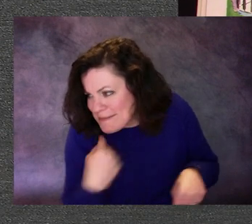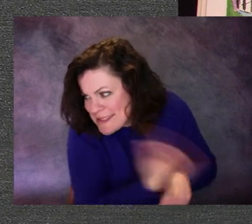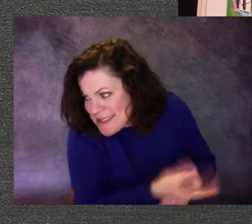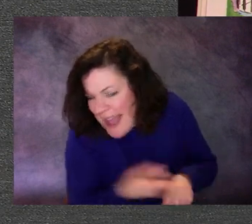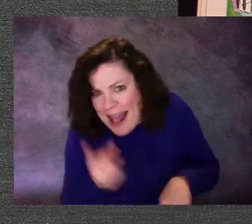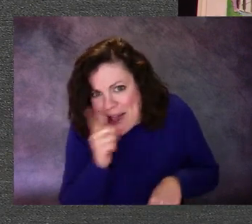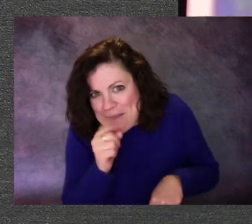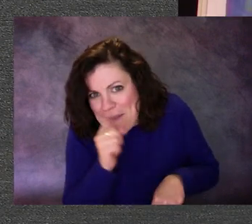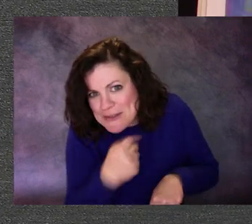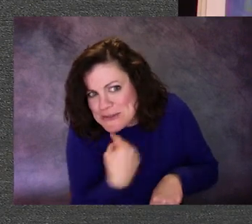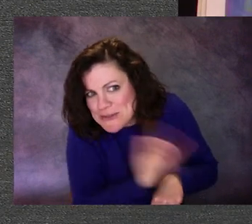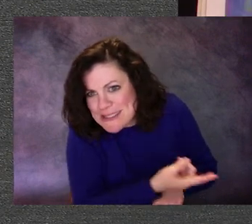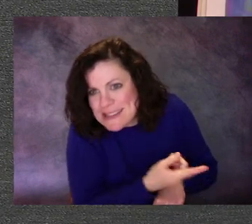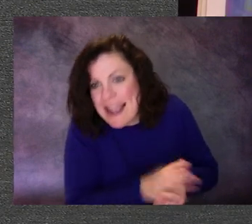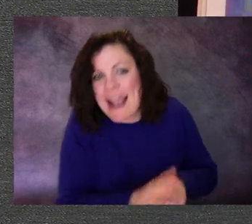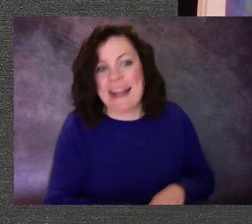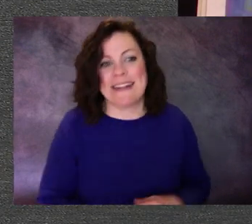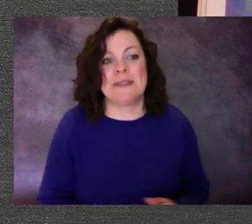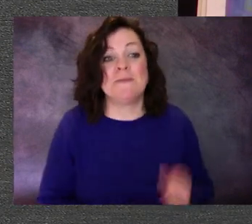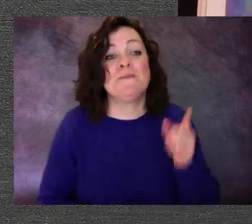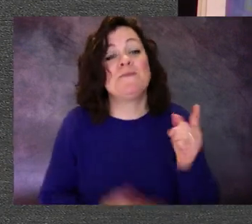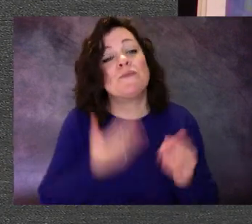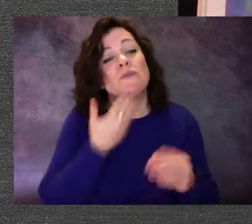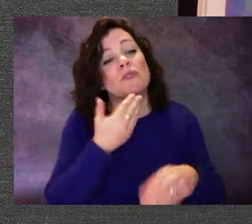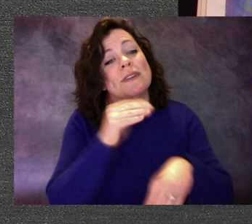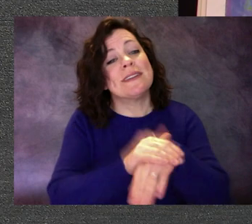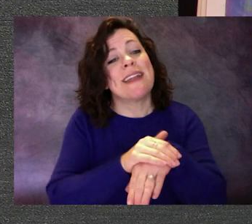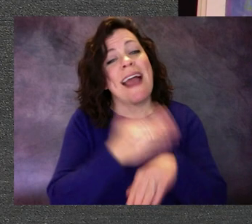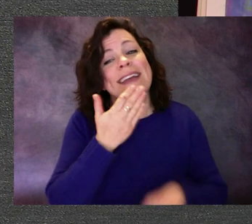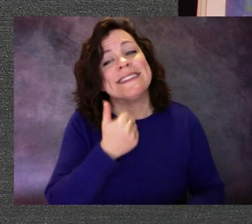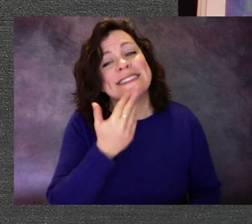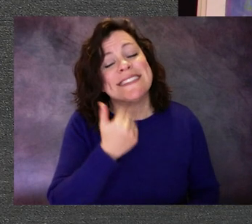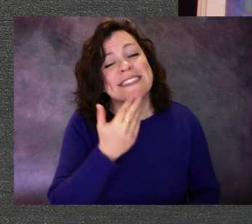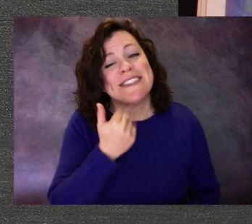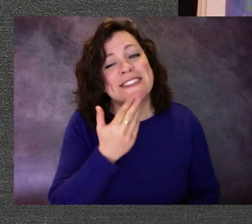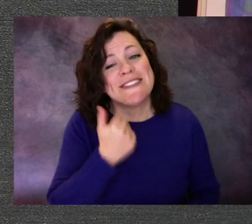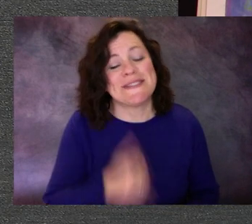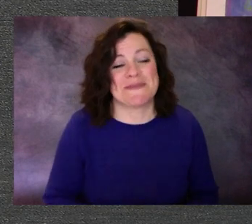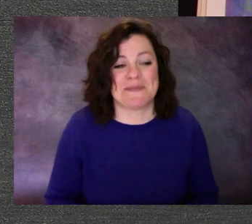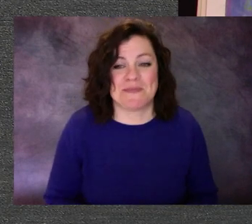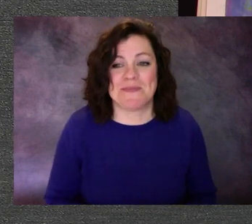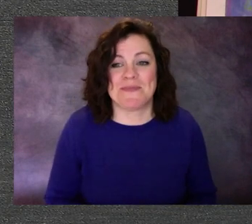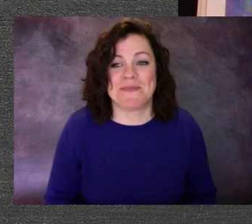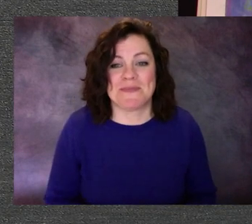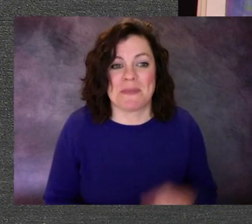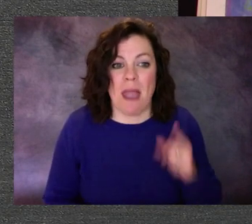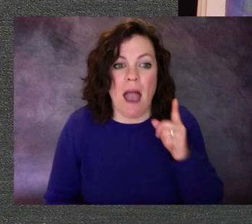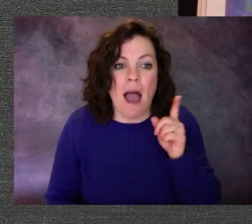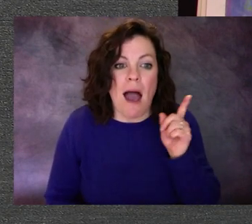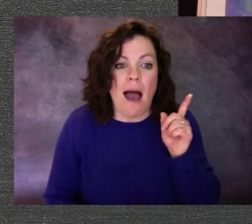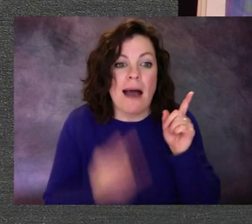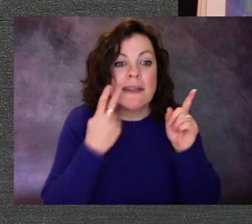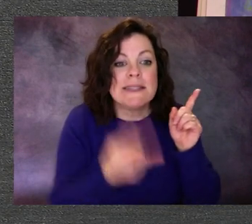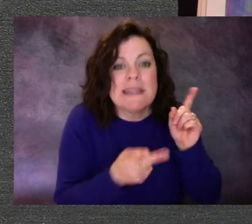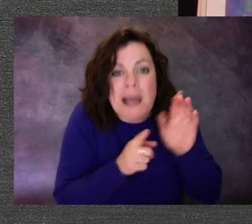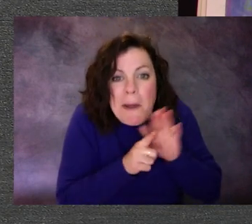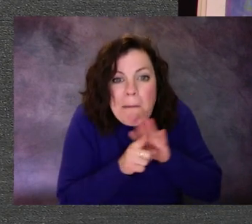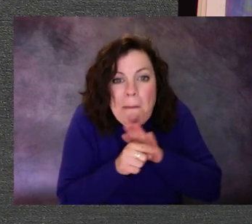anyone. Good night, dear, good night. Look who's crawling in the bed.